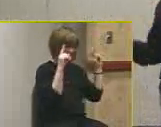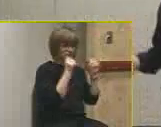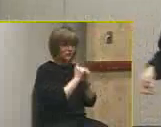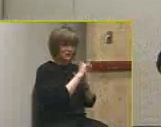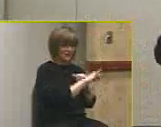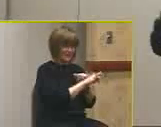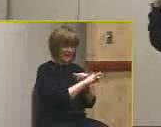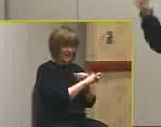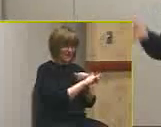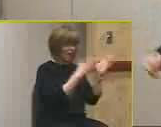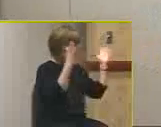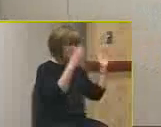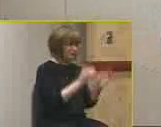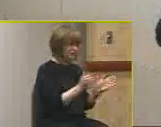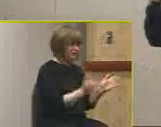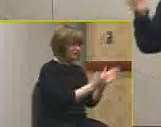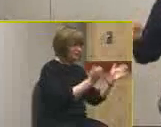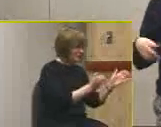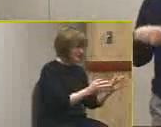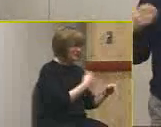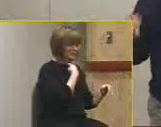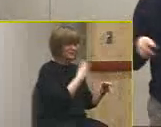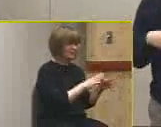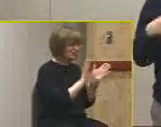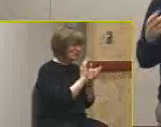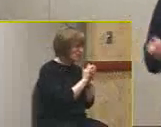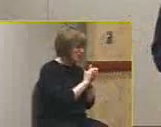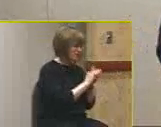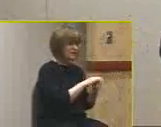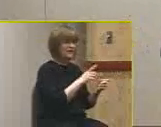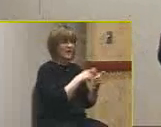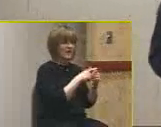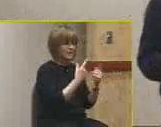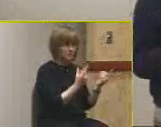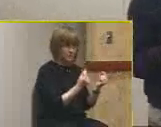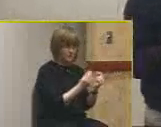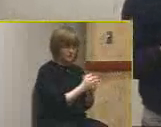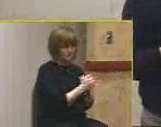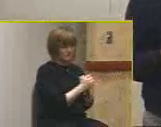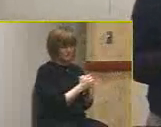make a big deal, we reinforce him verbally, etc., and then what do we do?